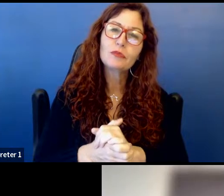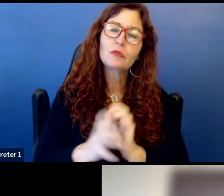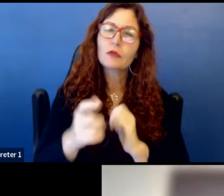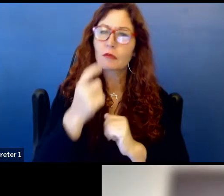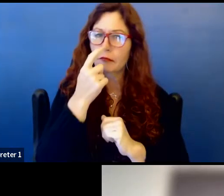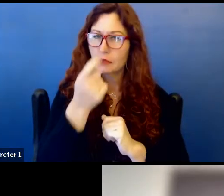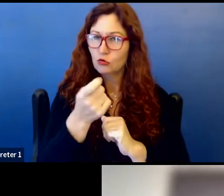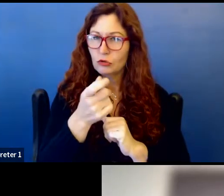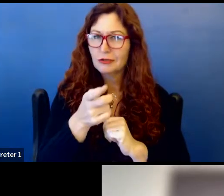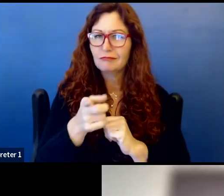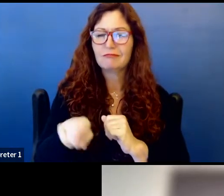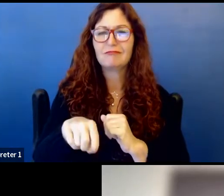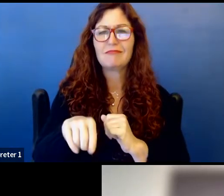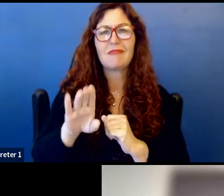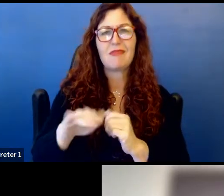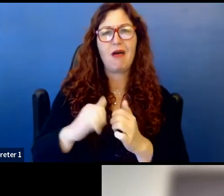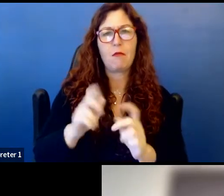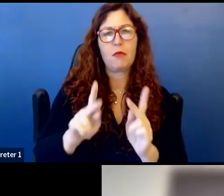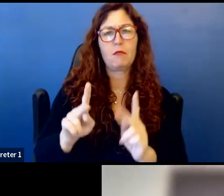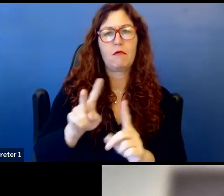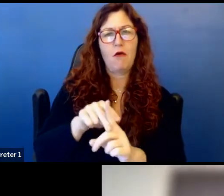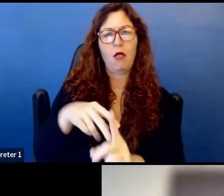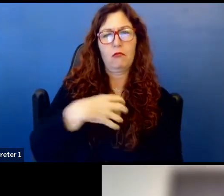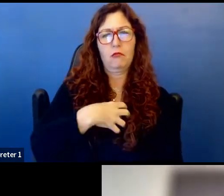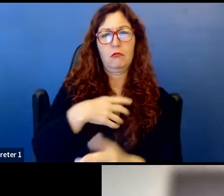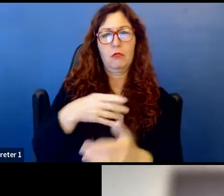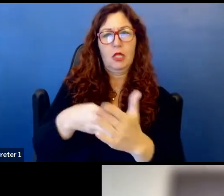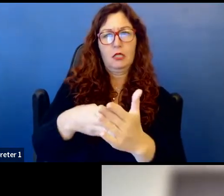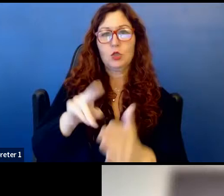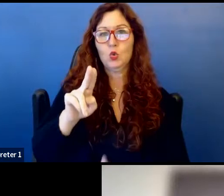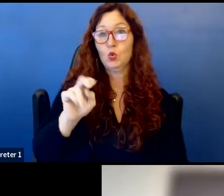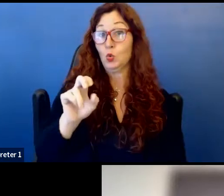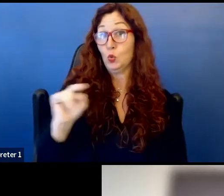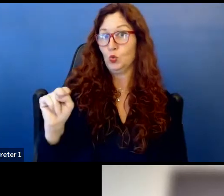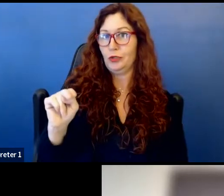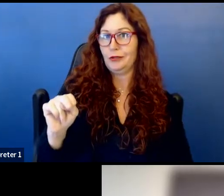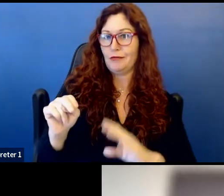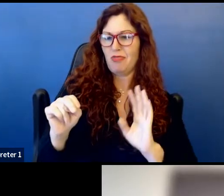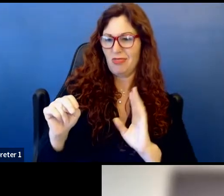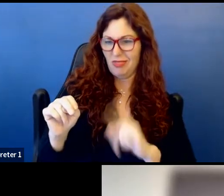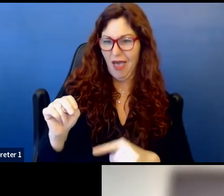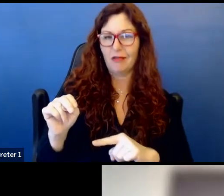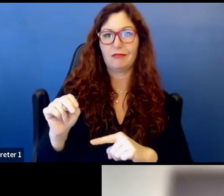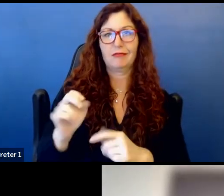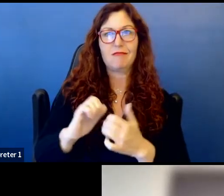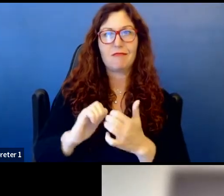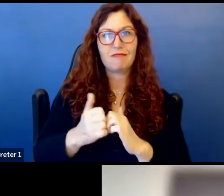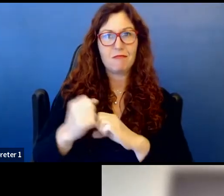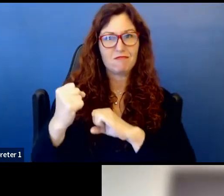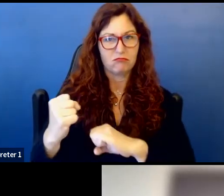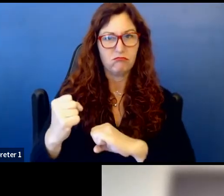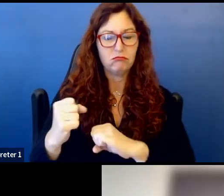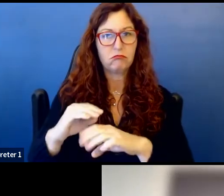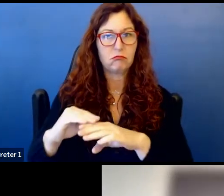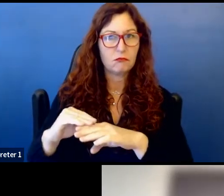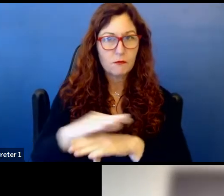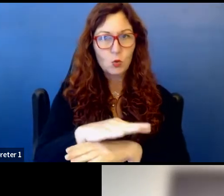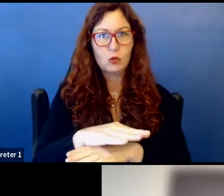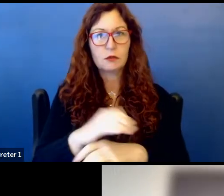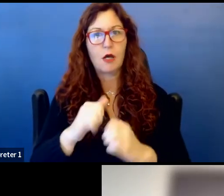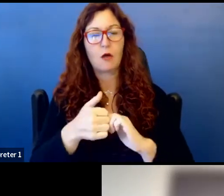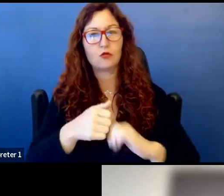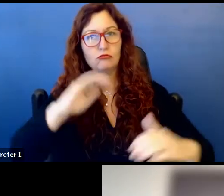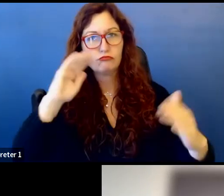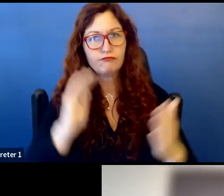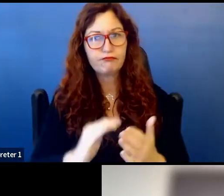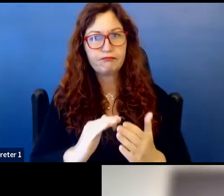union grievance procedure and the potential role that that could play in mitigating um circumstances of workplace harassment and